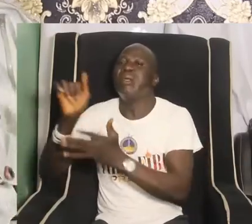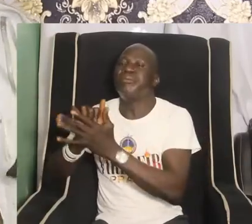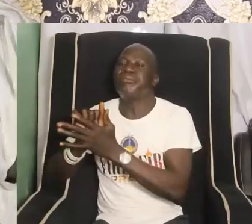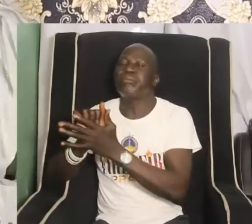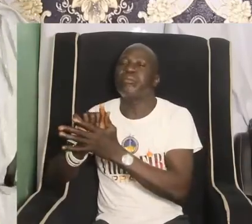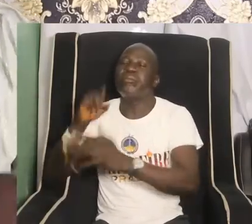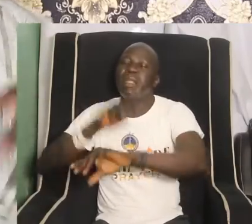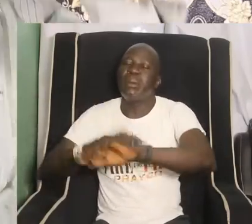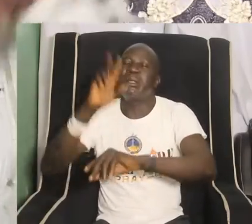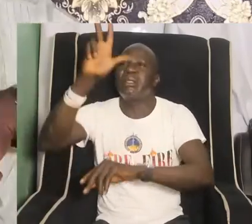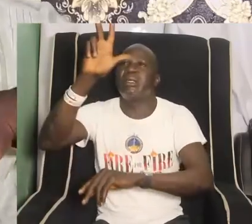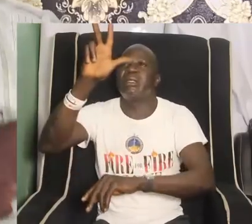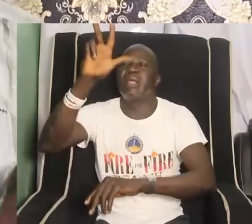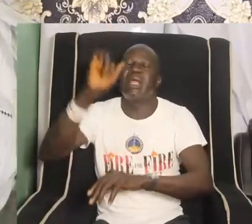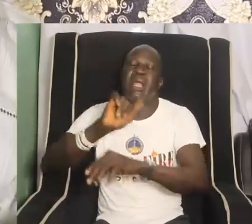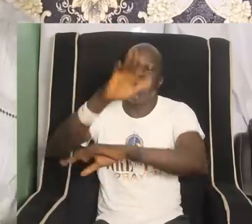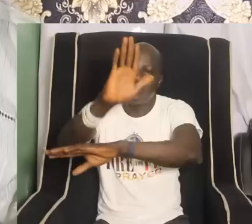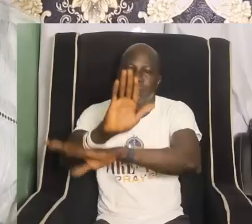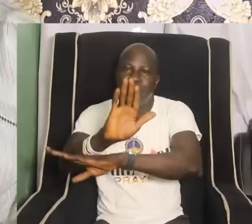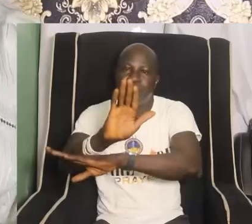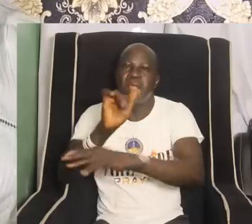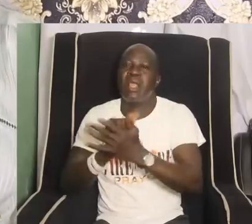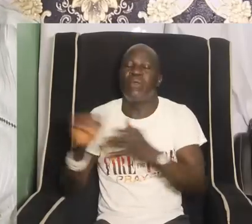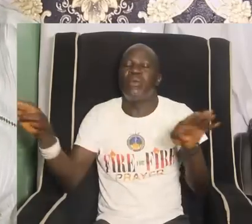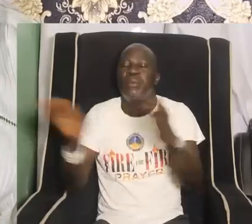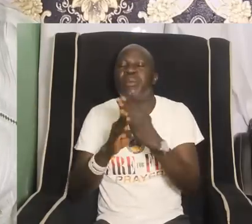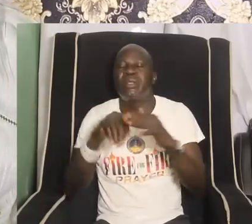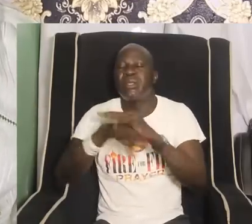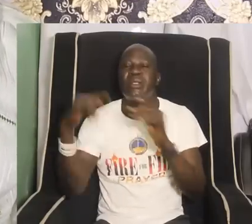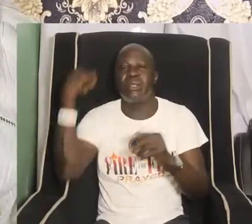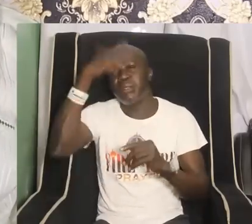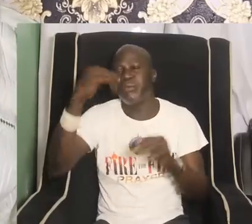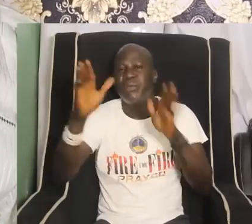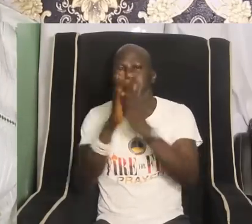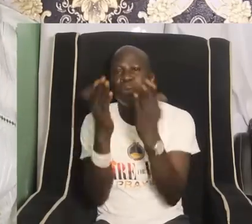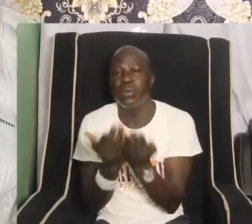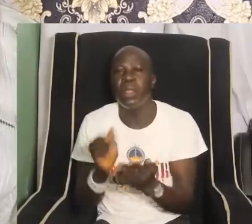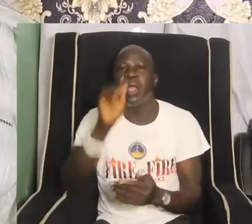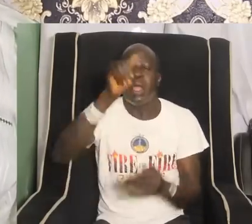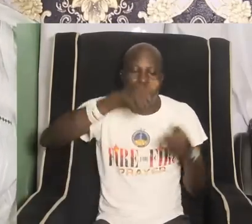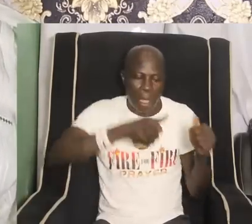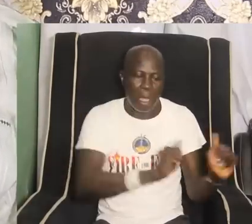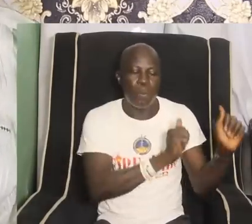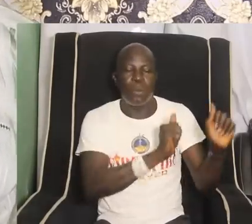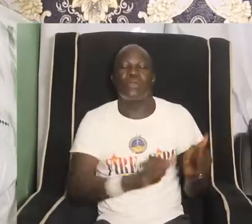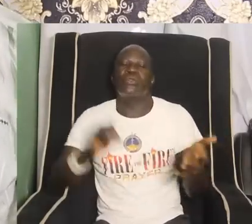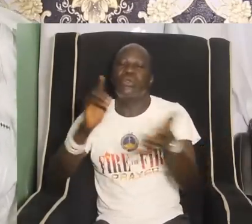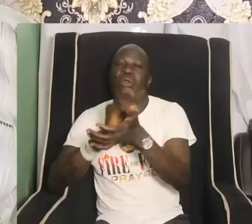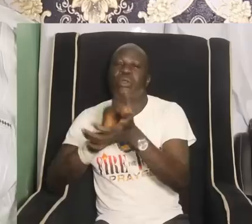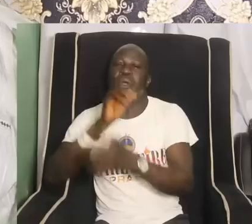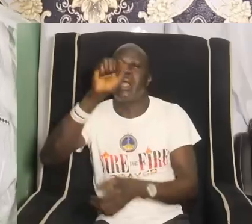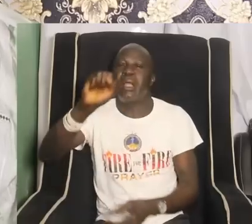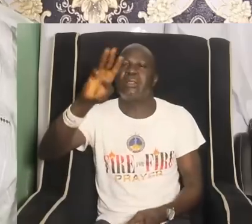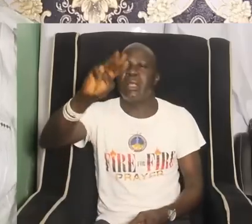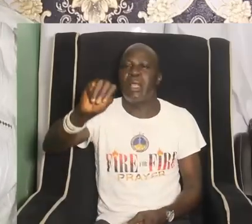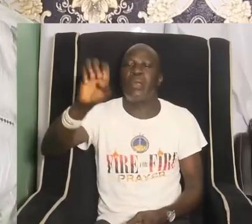Ago mẹ́ta. By 3 p.m. Ní ọ̀sán yìí. This evening. À pàdé ní Facebook. We will meet on Facebook. Apostle Doctor. Apostle Doctor. SMO Mustapha.